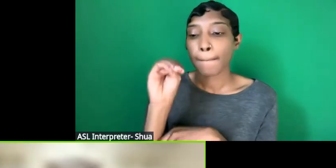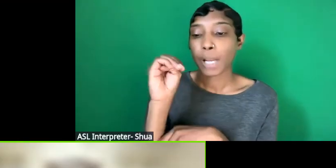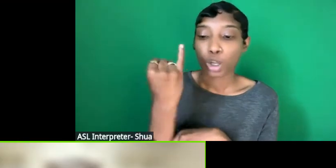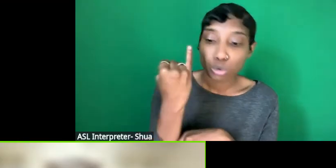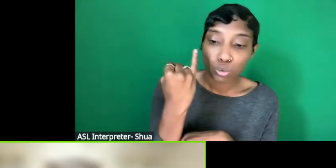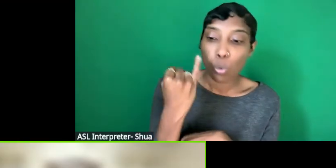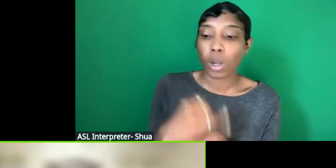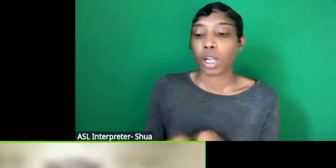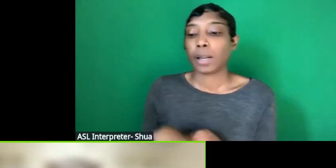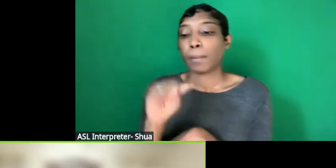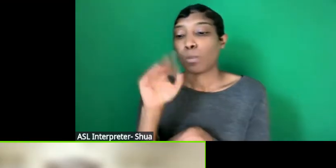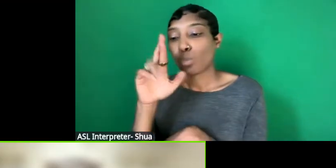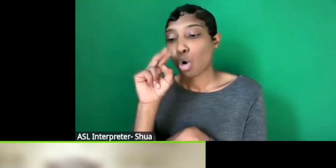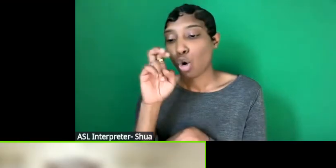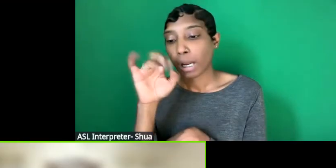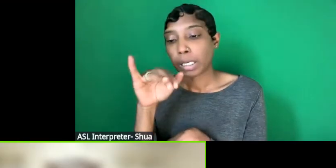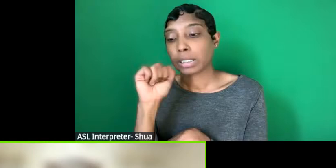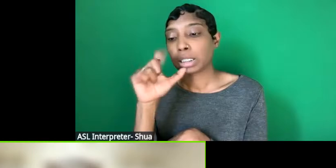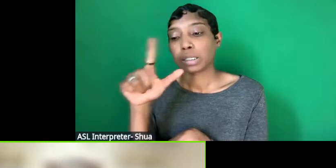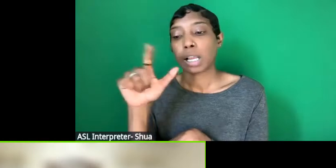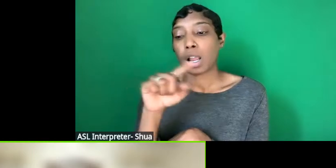will find on our infographic.